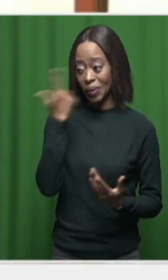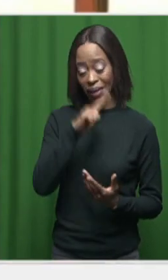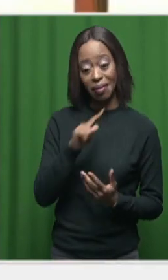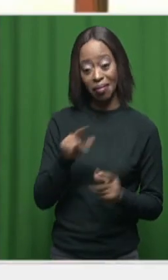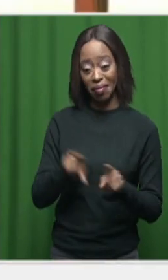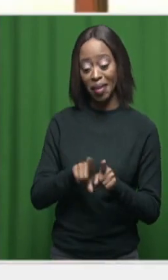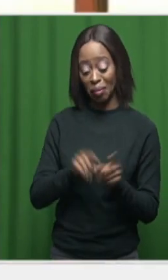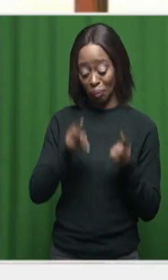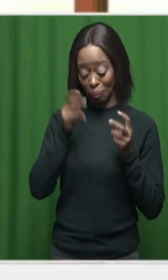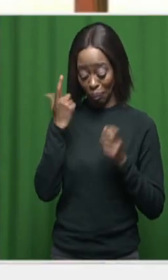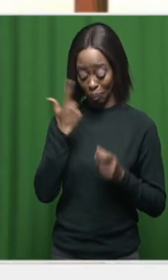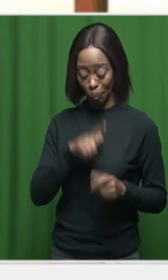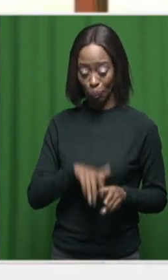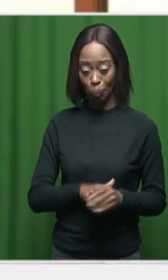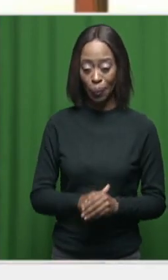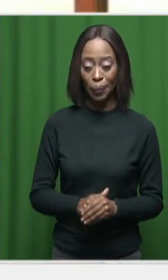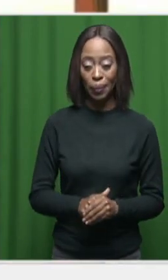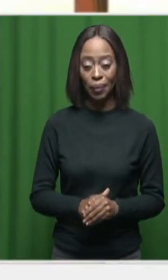too.